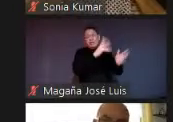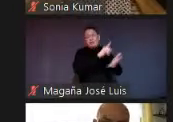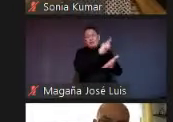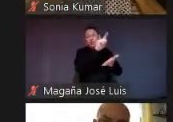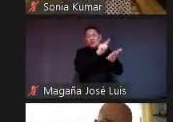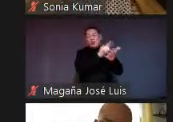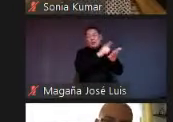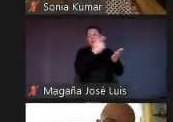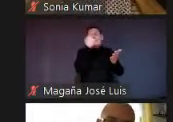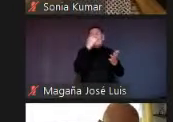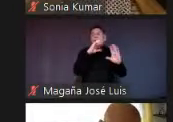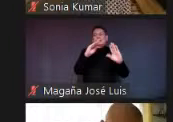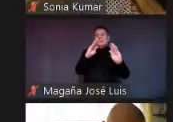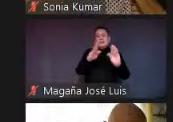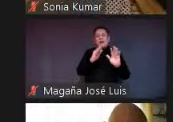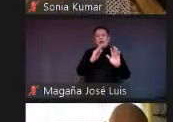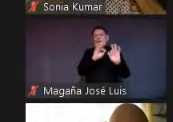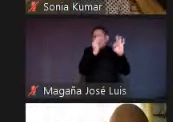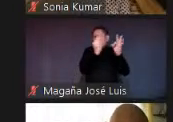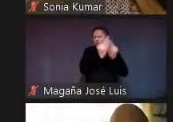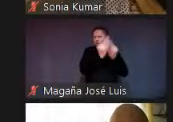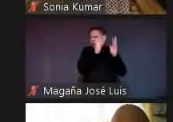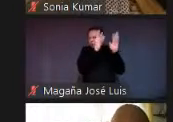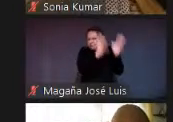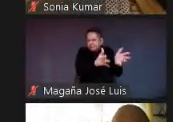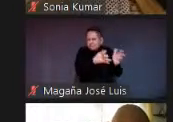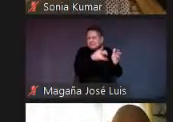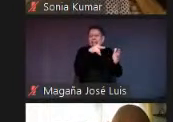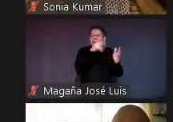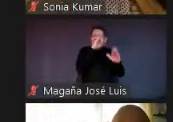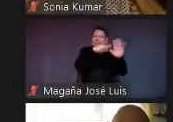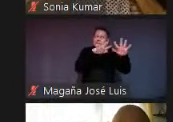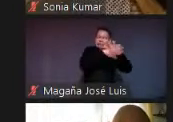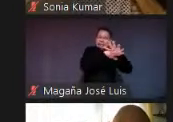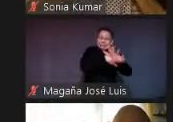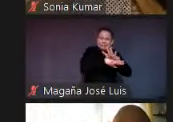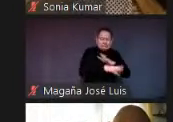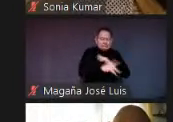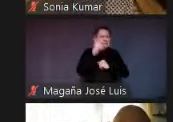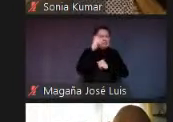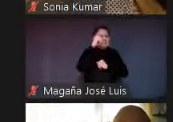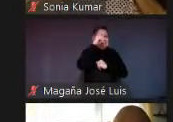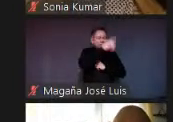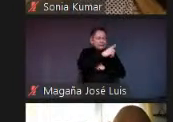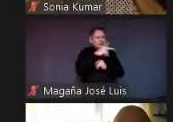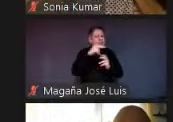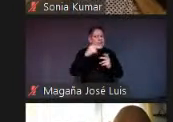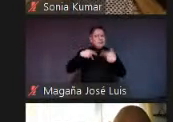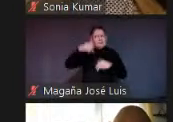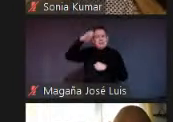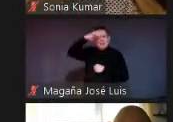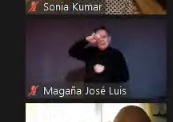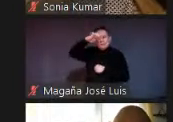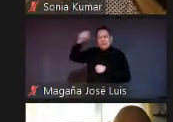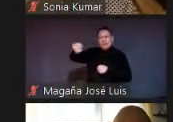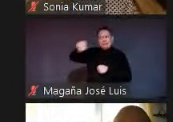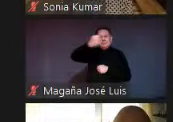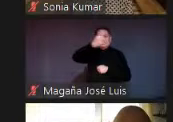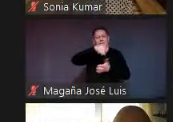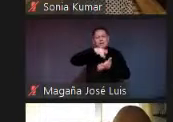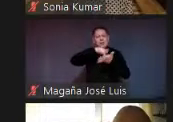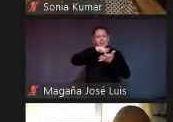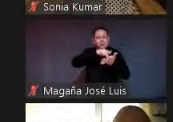stakes end of year or end of program assessments to much more programmatic, continuous and much more